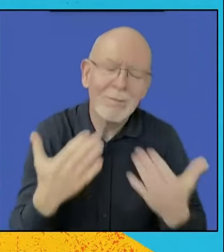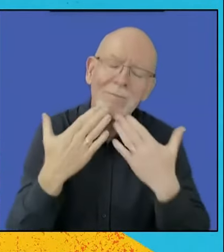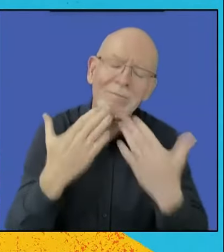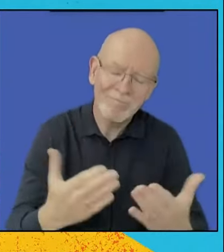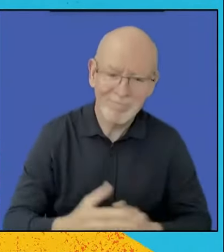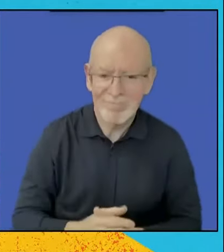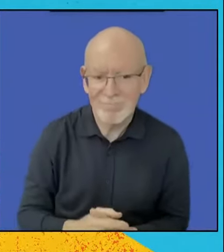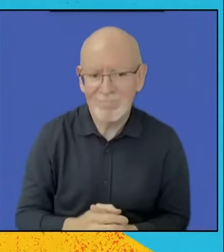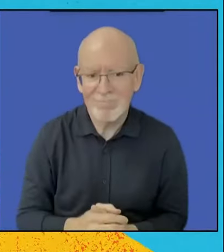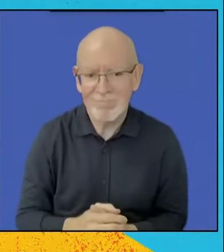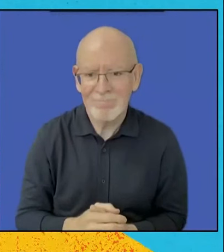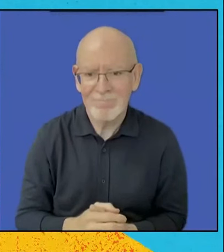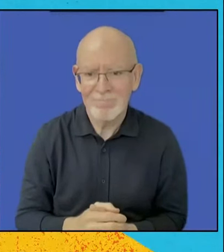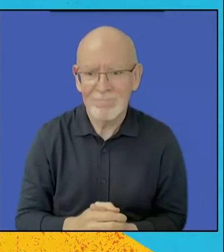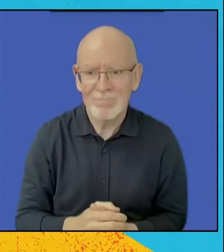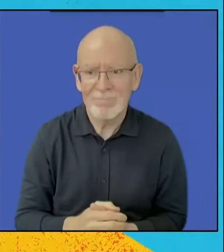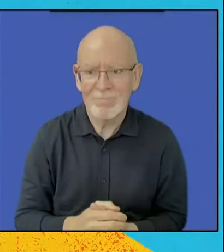Thank you.